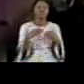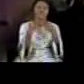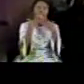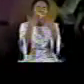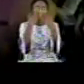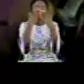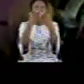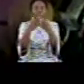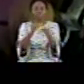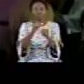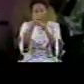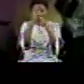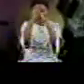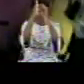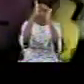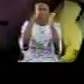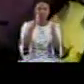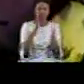uh